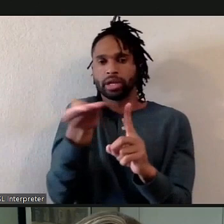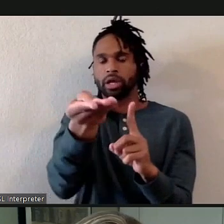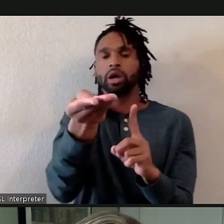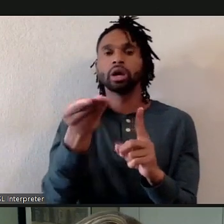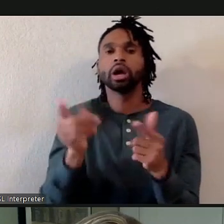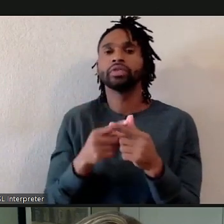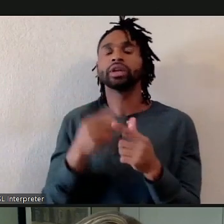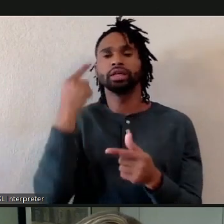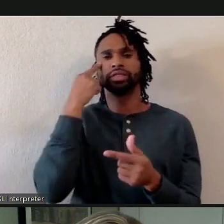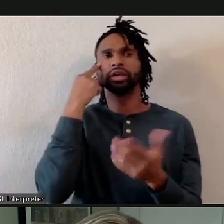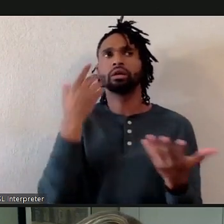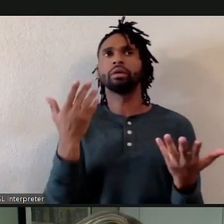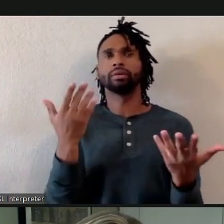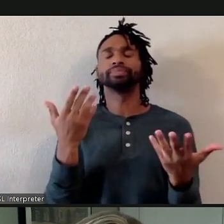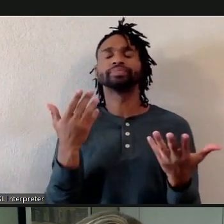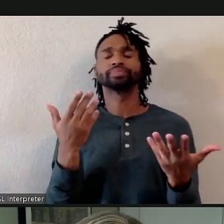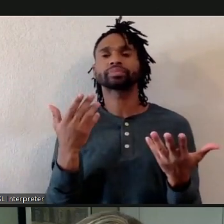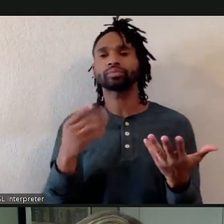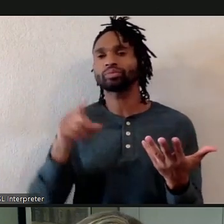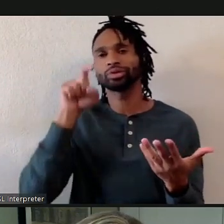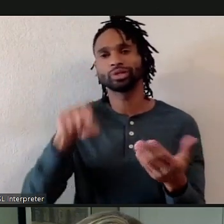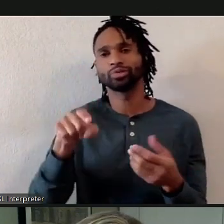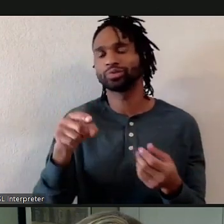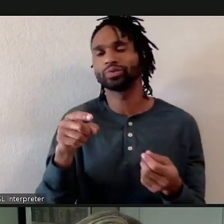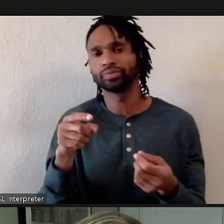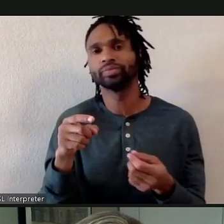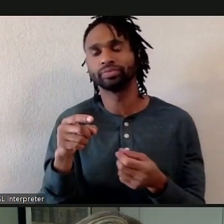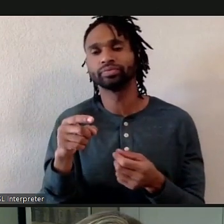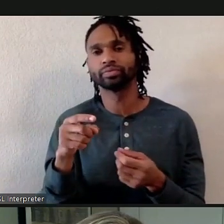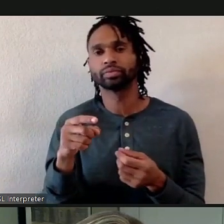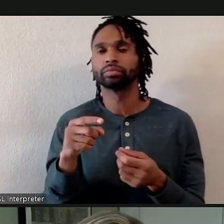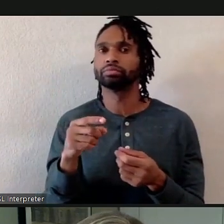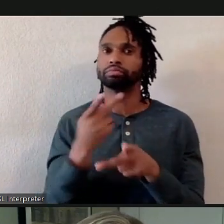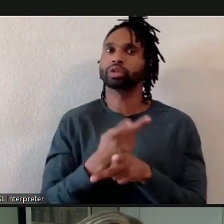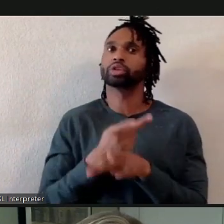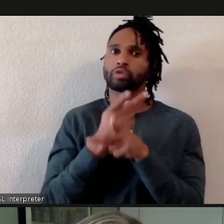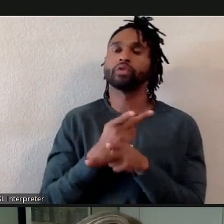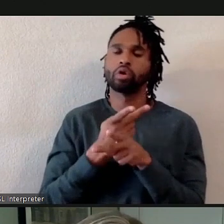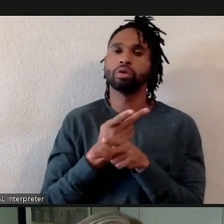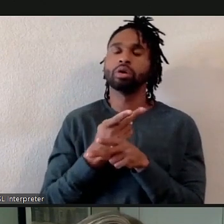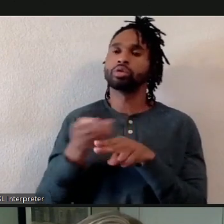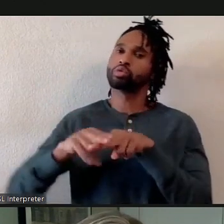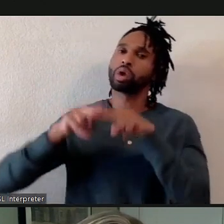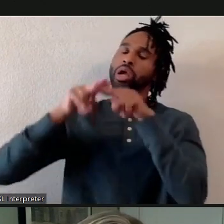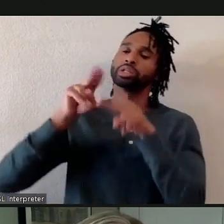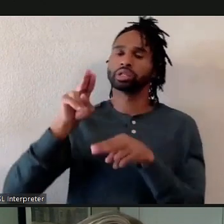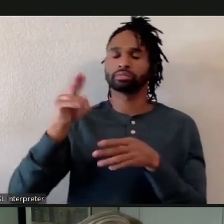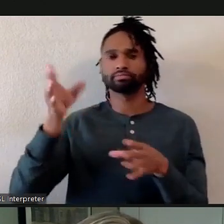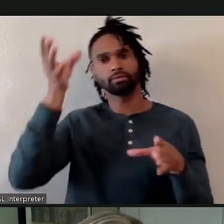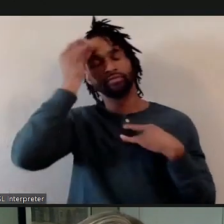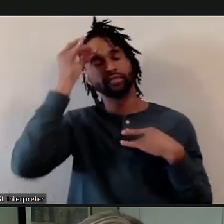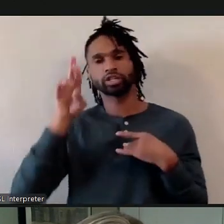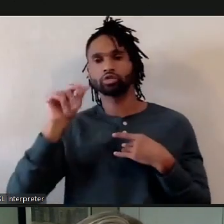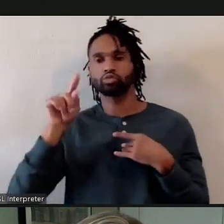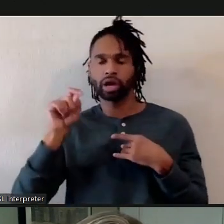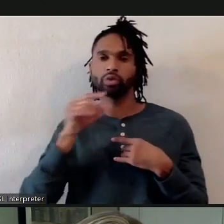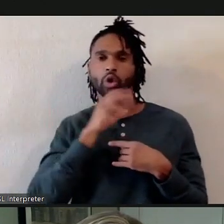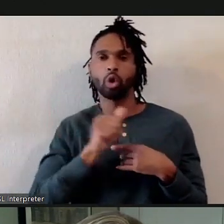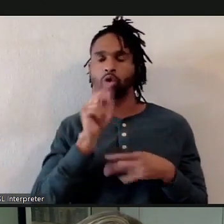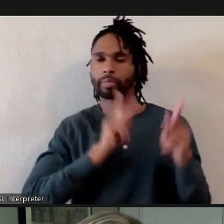think we really need to take heed of the rising infection rates among older people